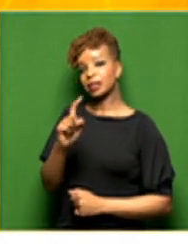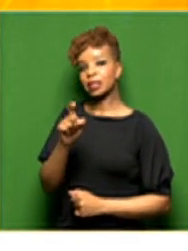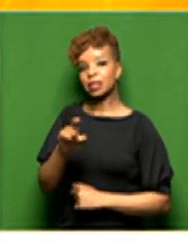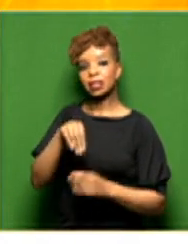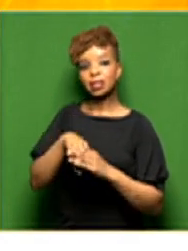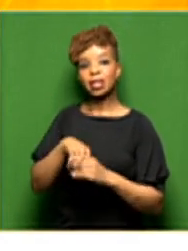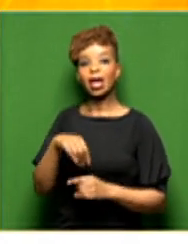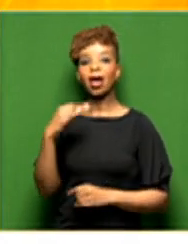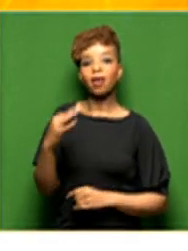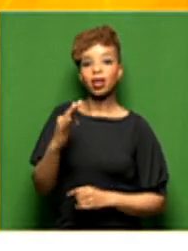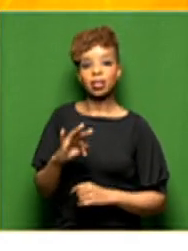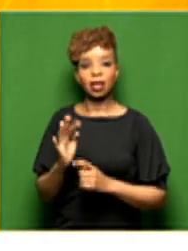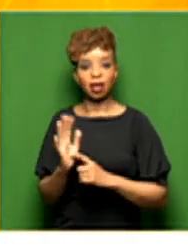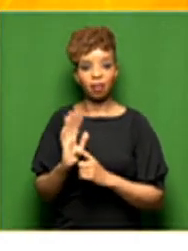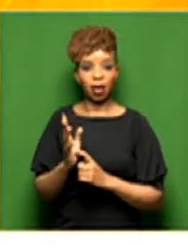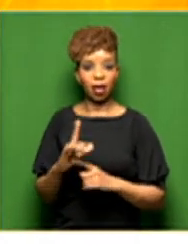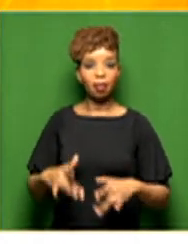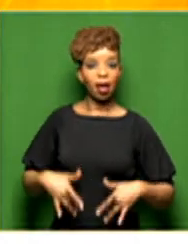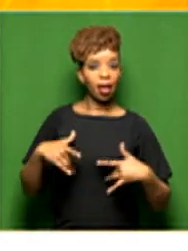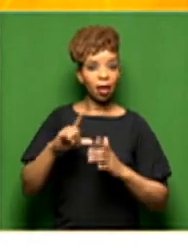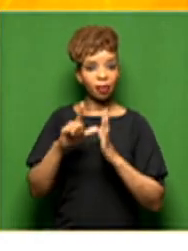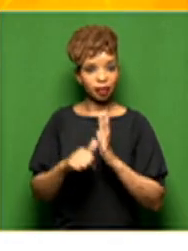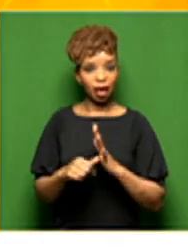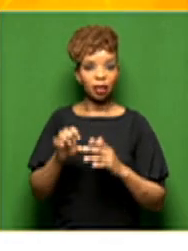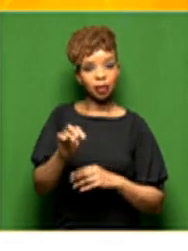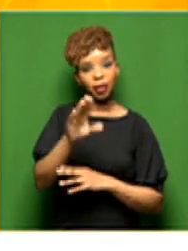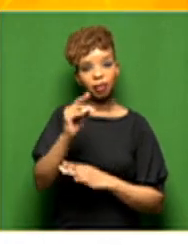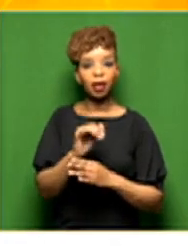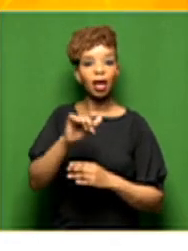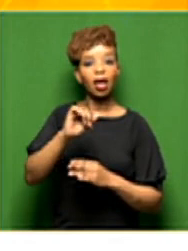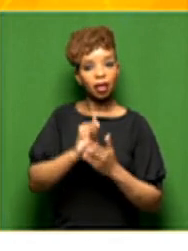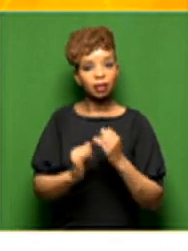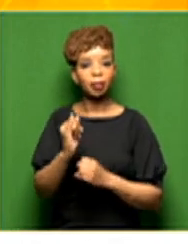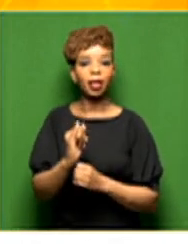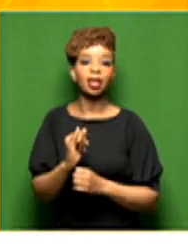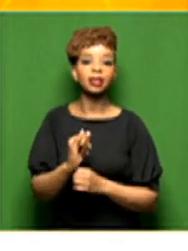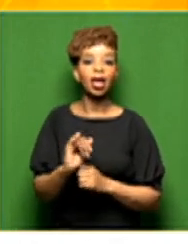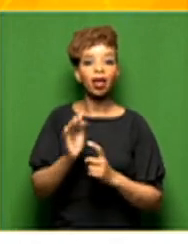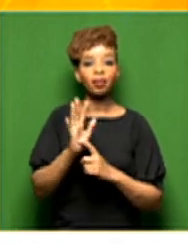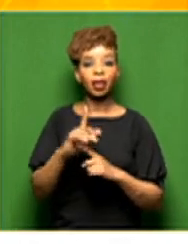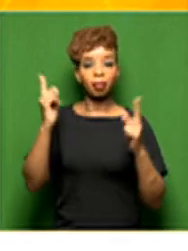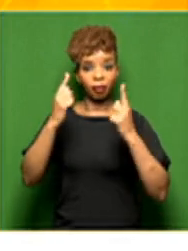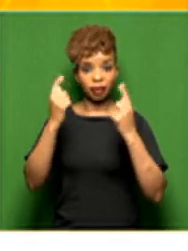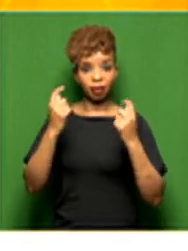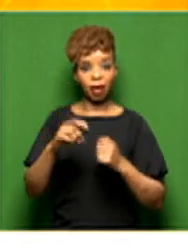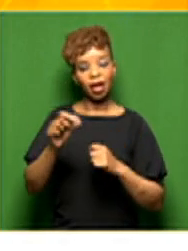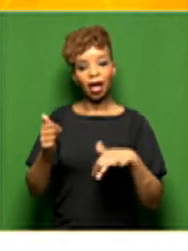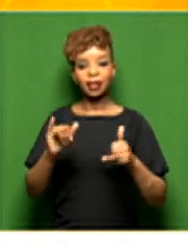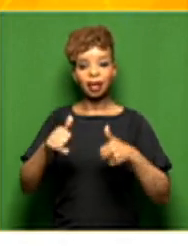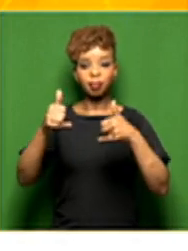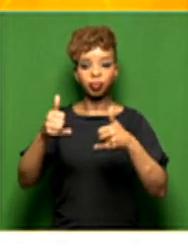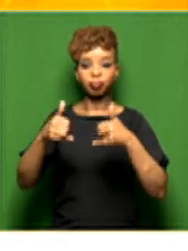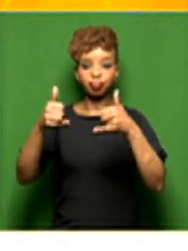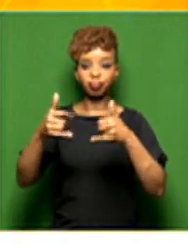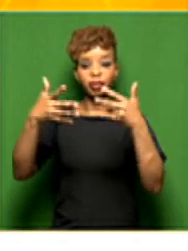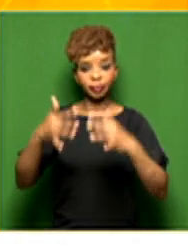Film Lifestyle Festival, as well as the South African Independent Film Festival, and as well as other accolades that the film has received. So what do you think